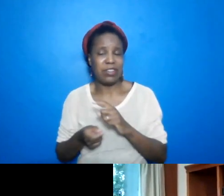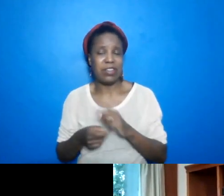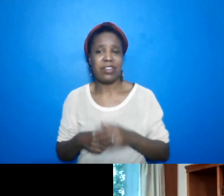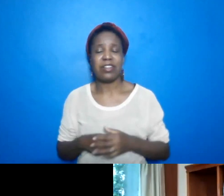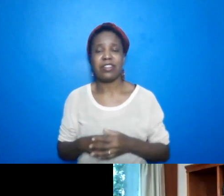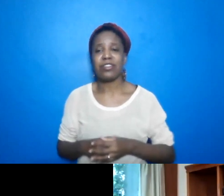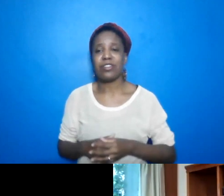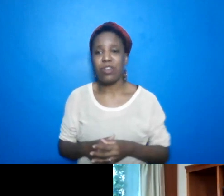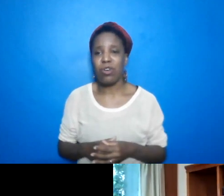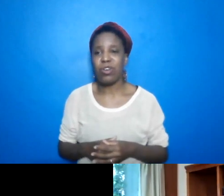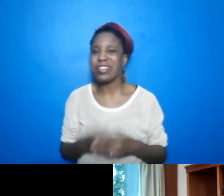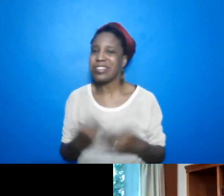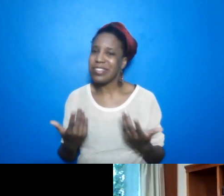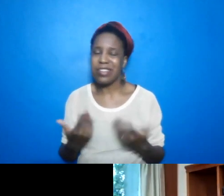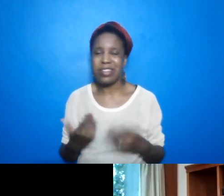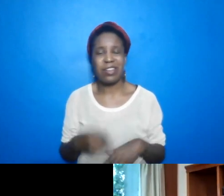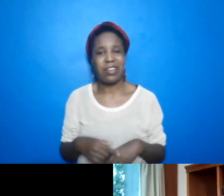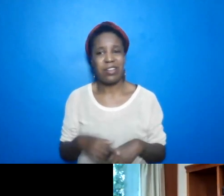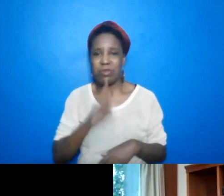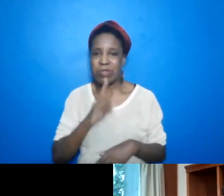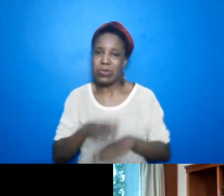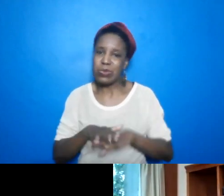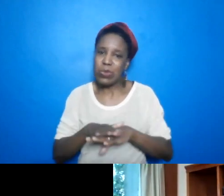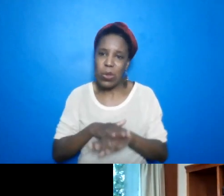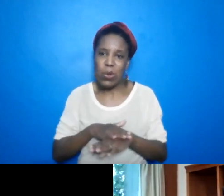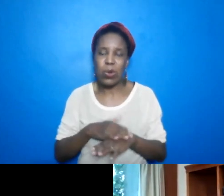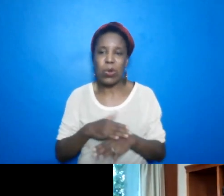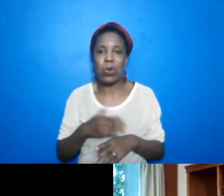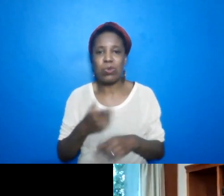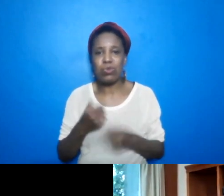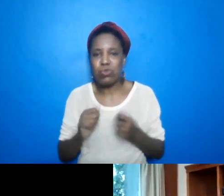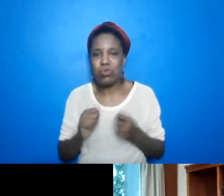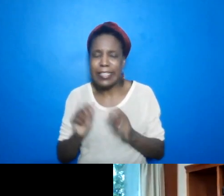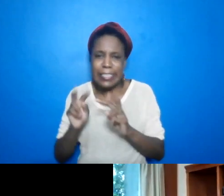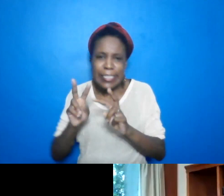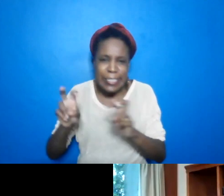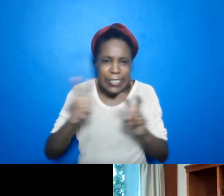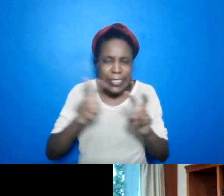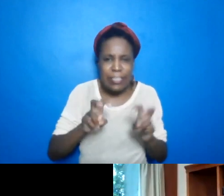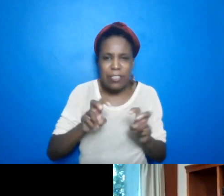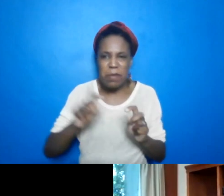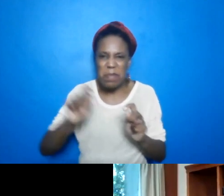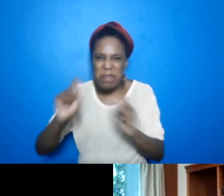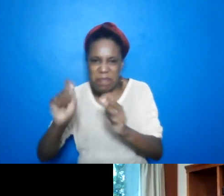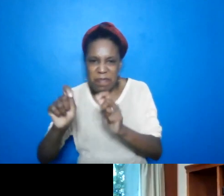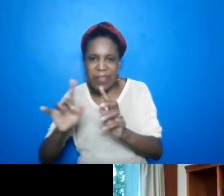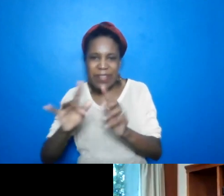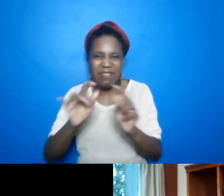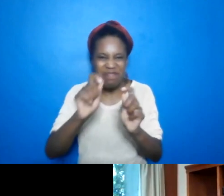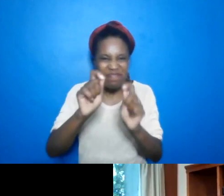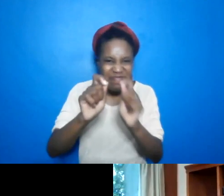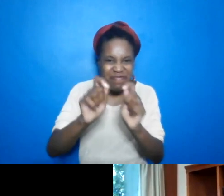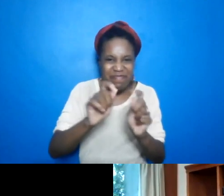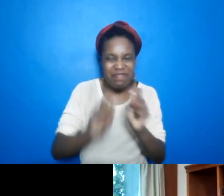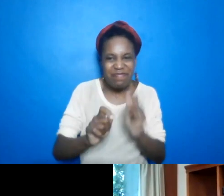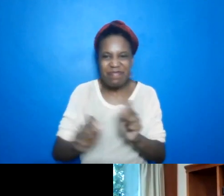kind of threads. You pull, you pull, you pull at threads, and eventually that sweater is going to unravel. But it could take a while.